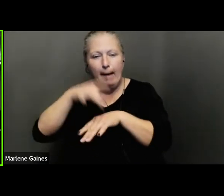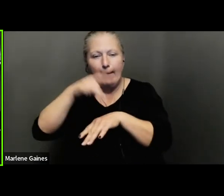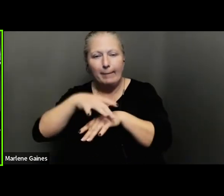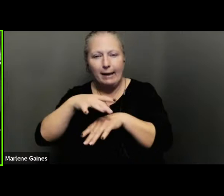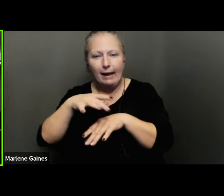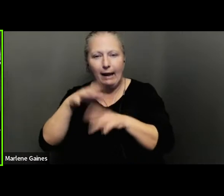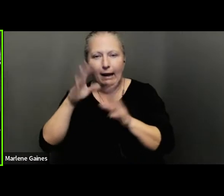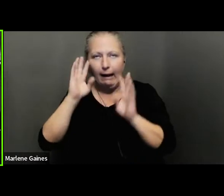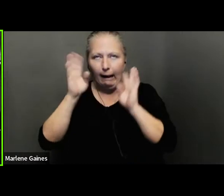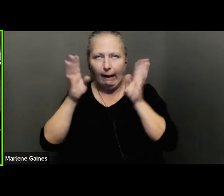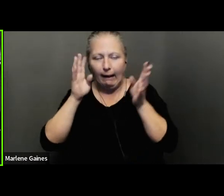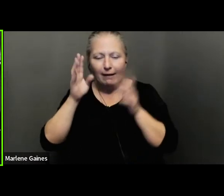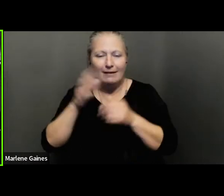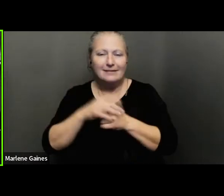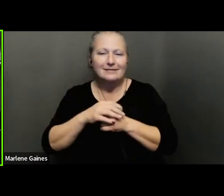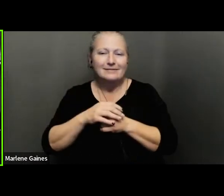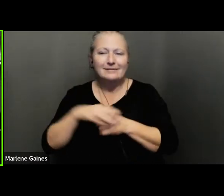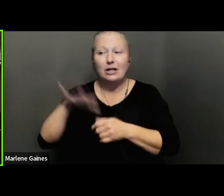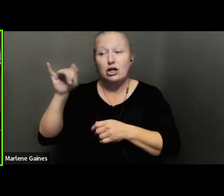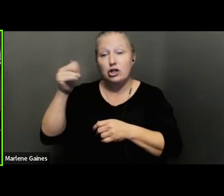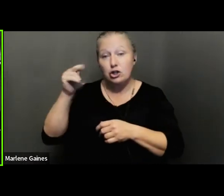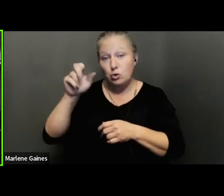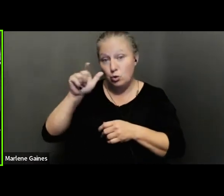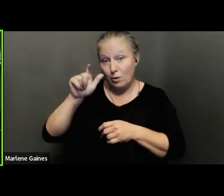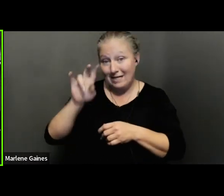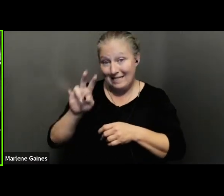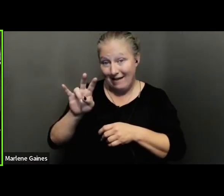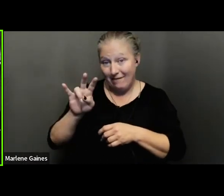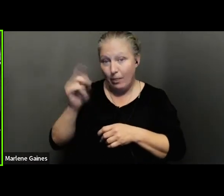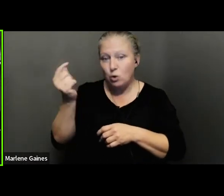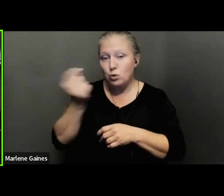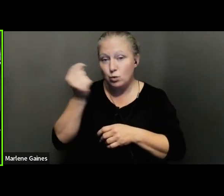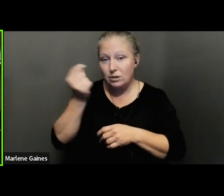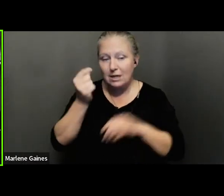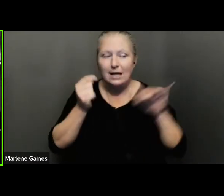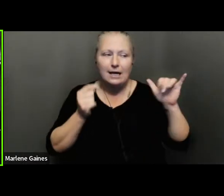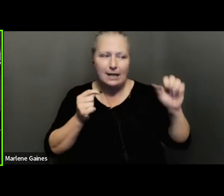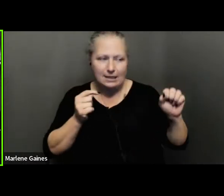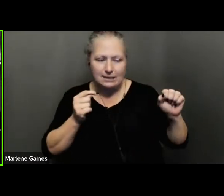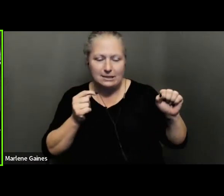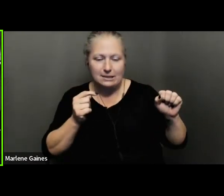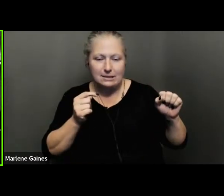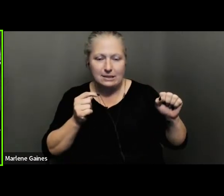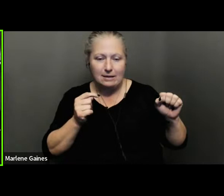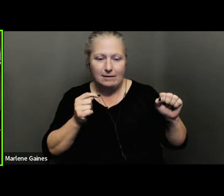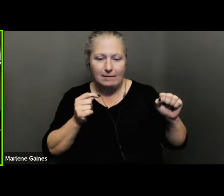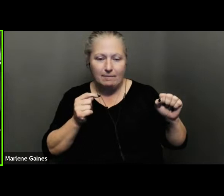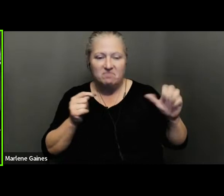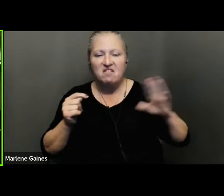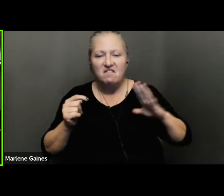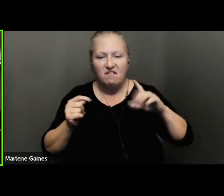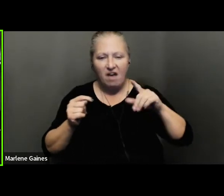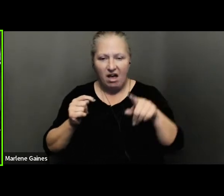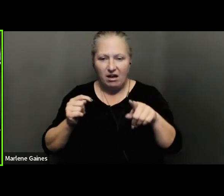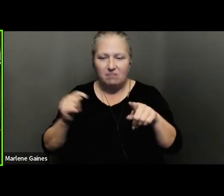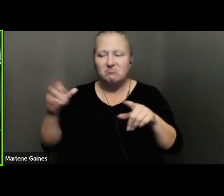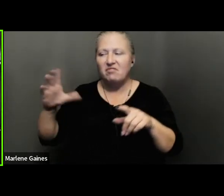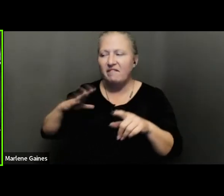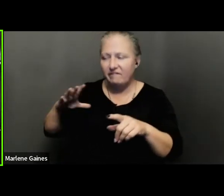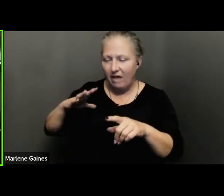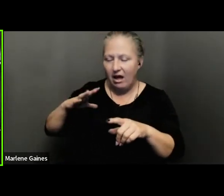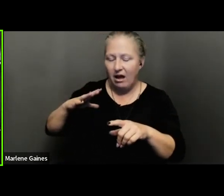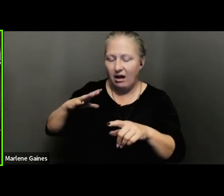obnoxious. June 27th, Tuesday. Yes. Yeah. Yes. Fine.